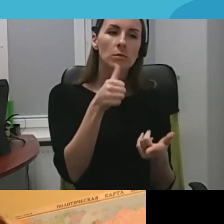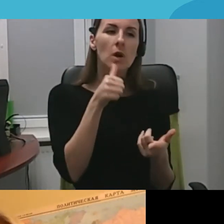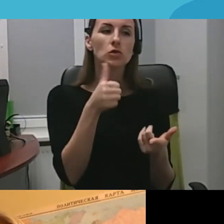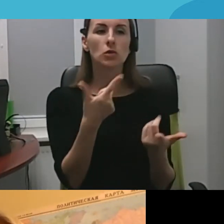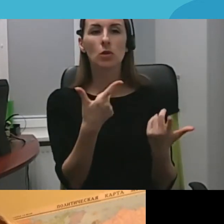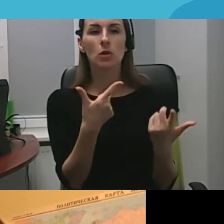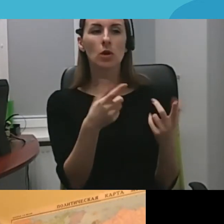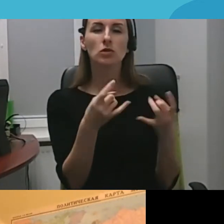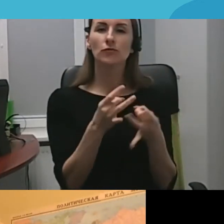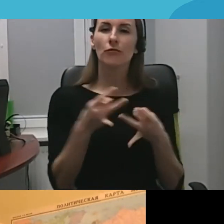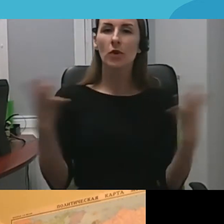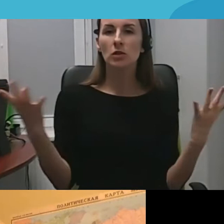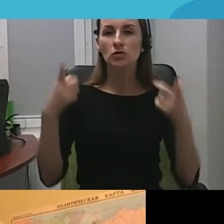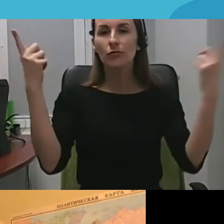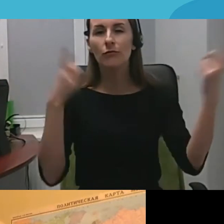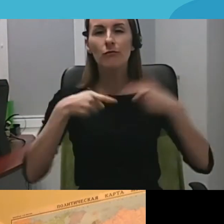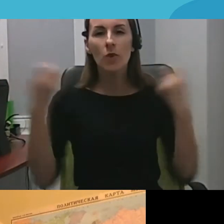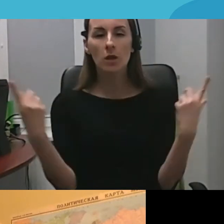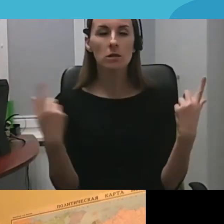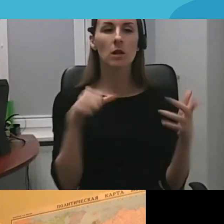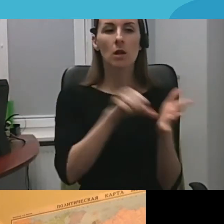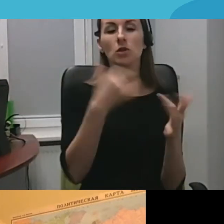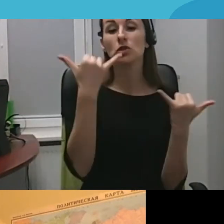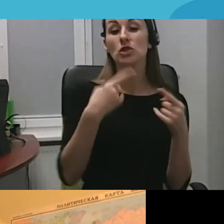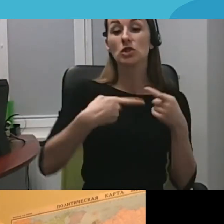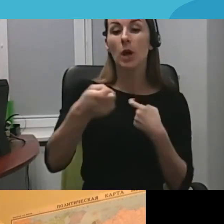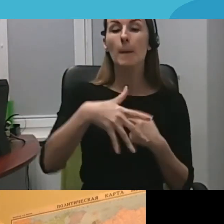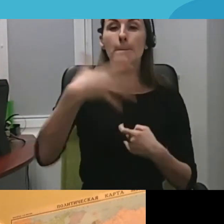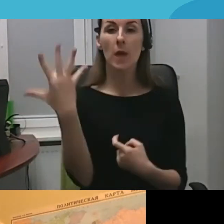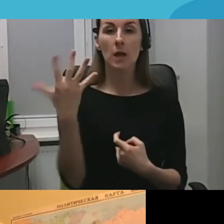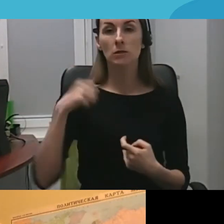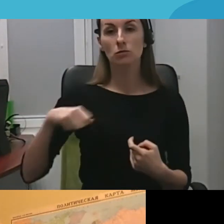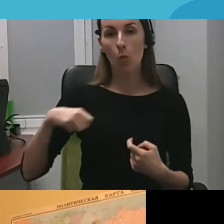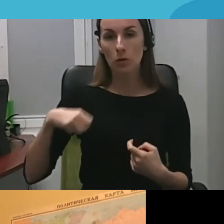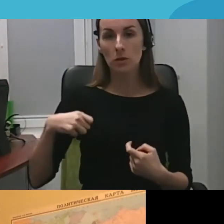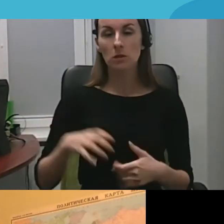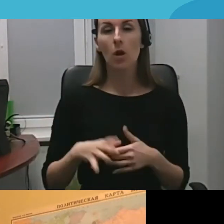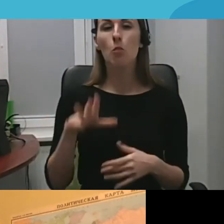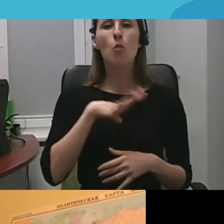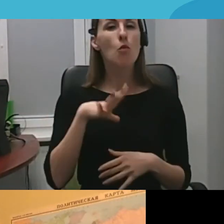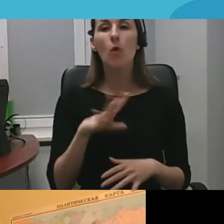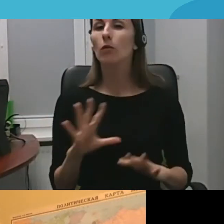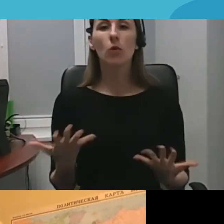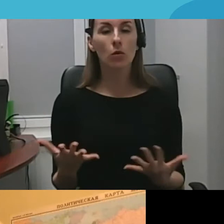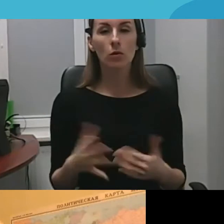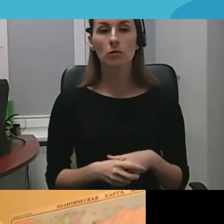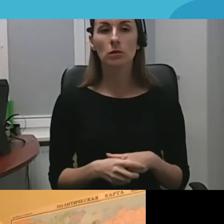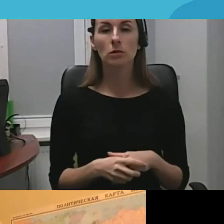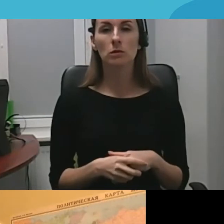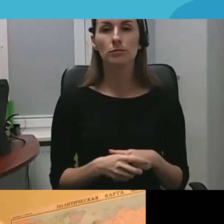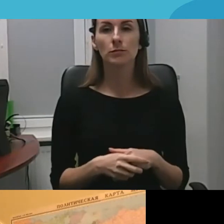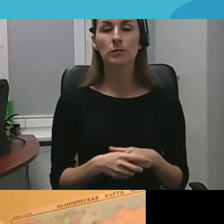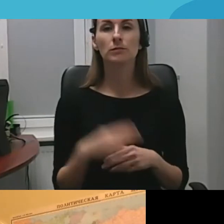5 persons were convicted for drawing on asphalt we will not forget. And one of